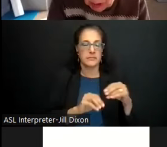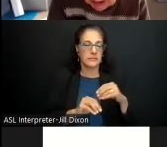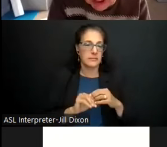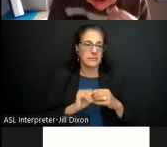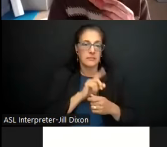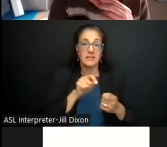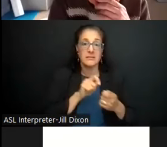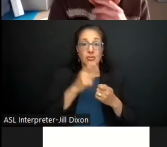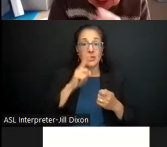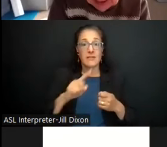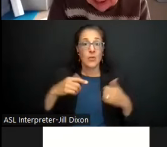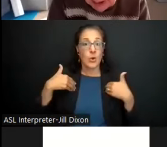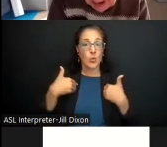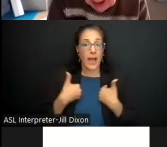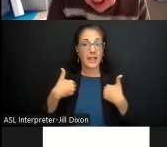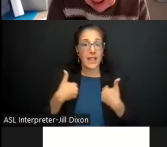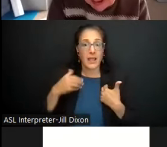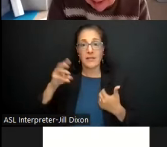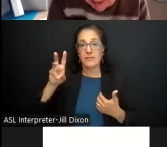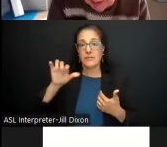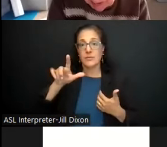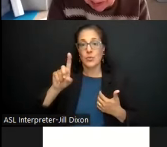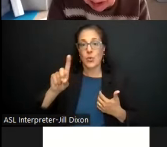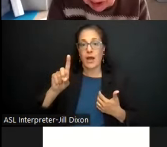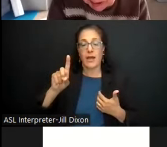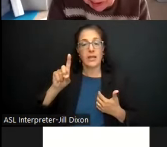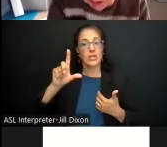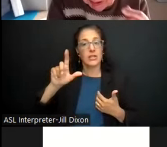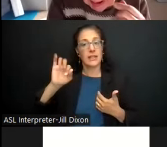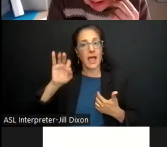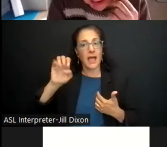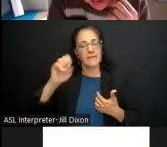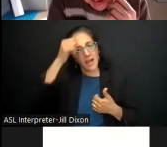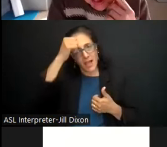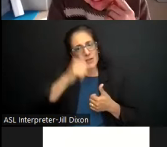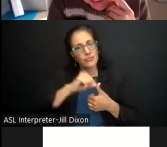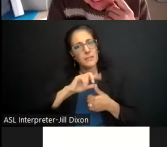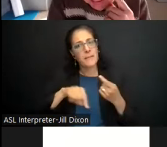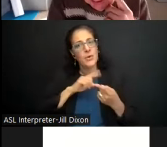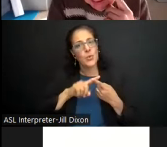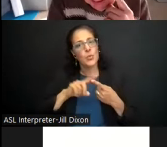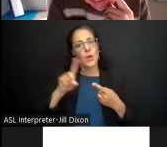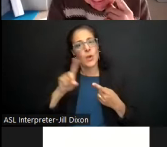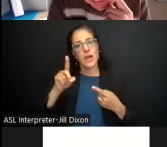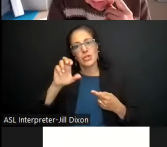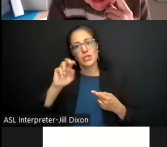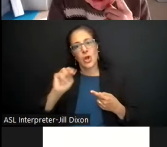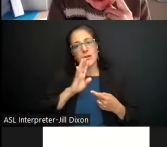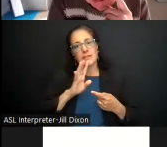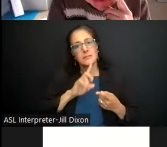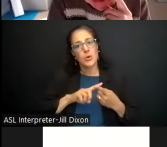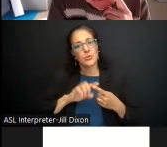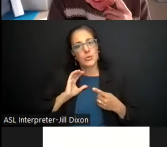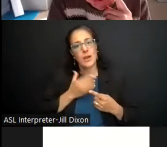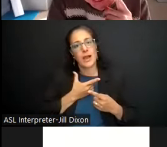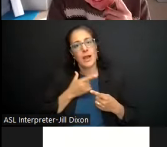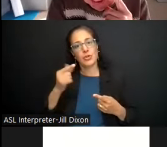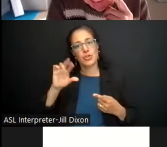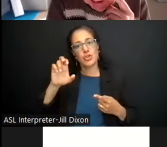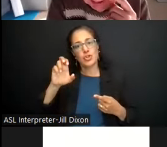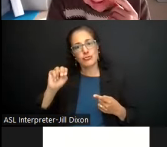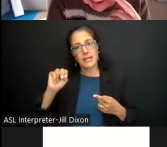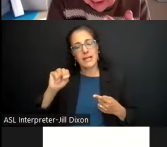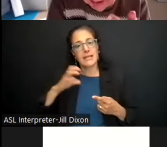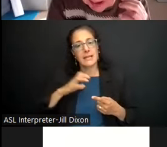for wildlife. And I remember when she spoke to our Green Committee at the Journal